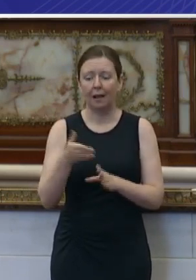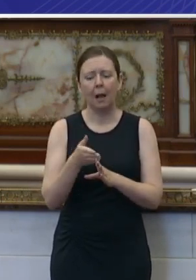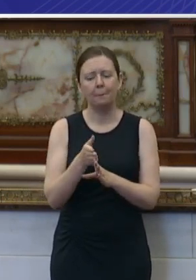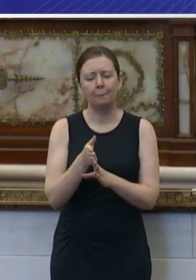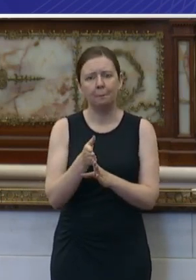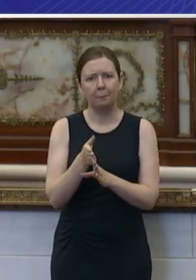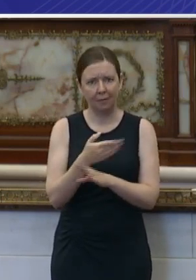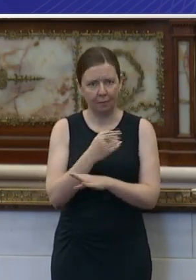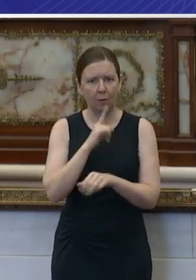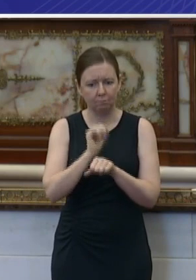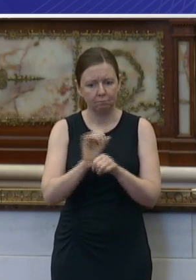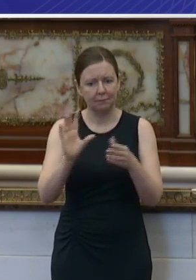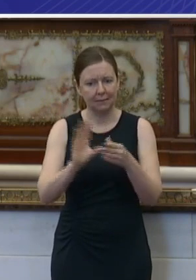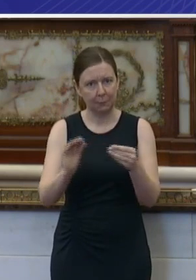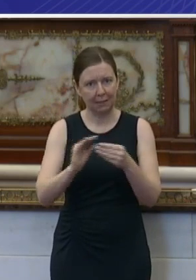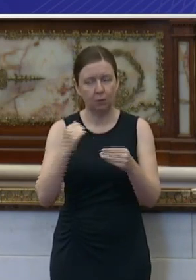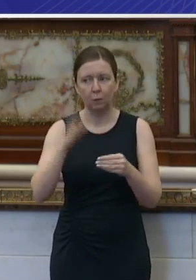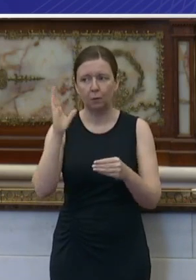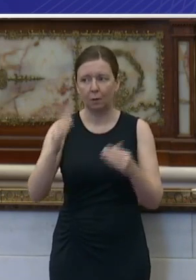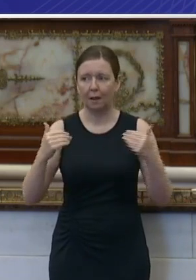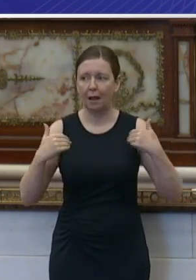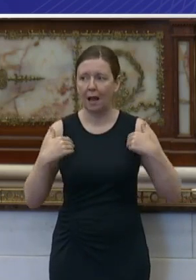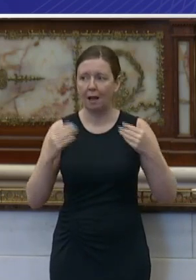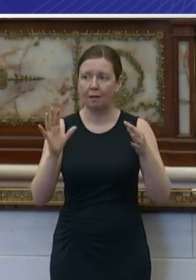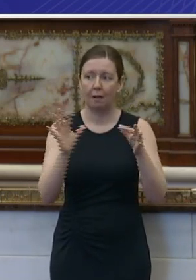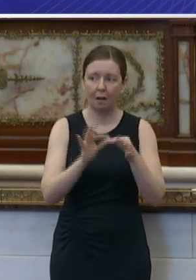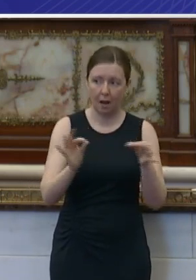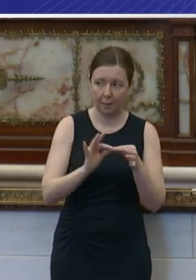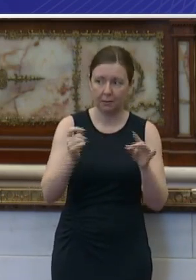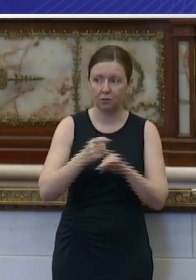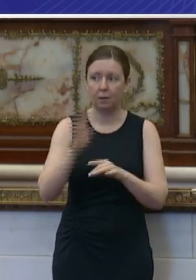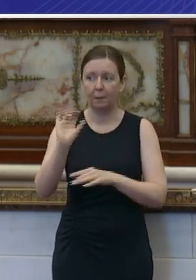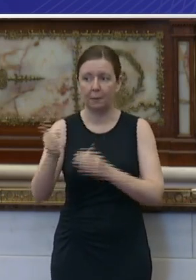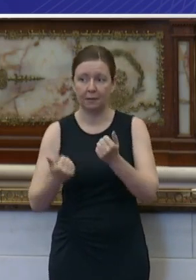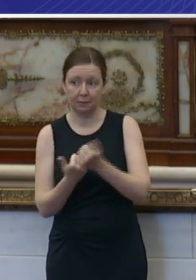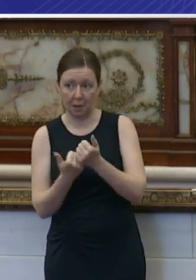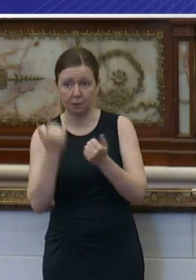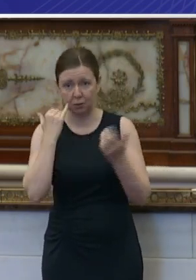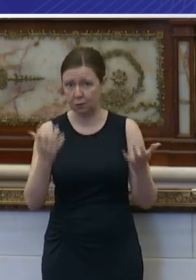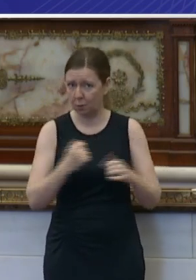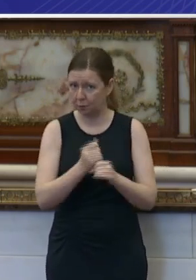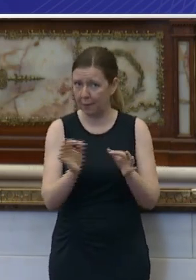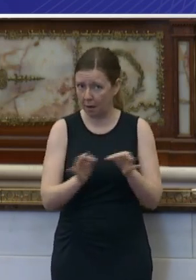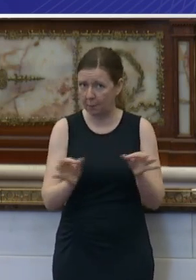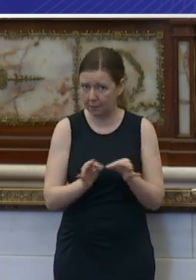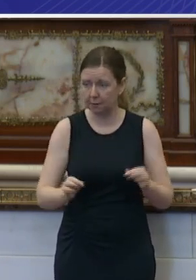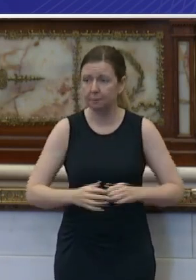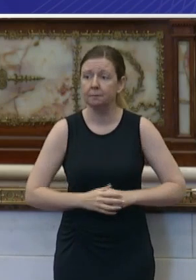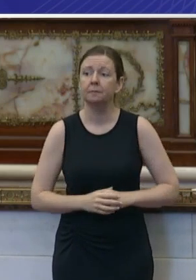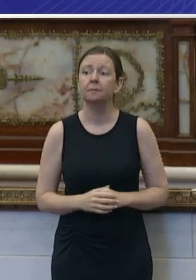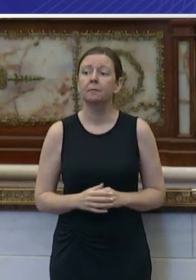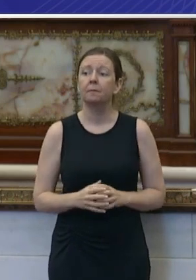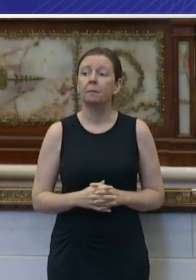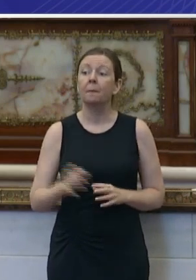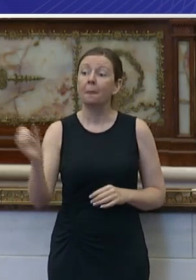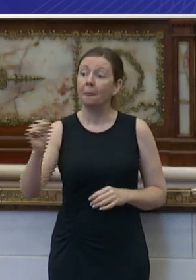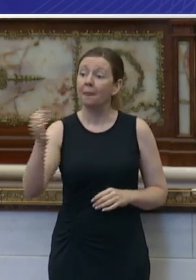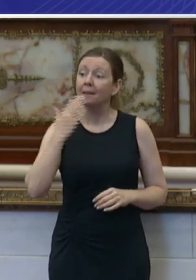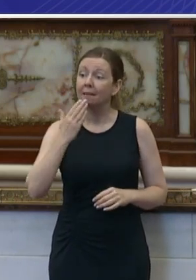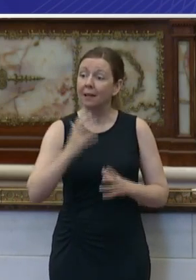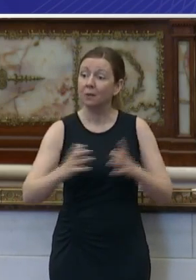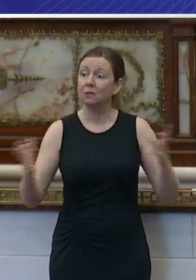they actually speak, we will then have comments from the bill sponsor, if she would like to make comments. Yes, thank